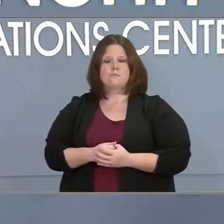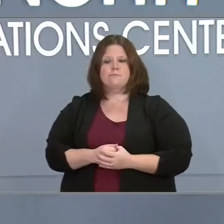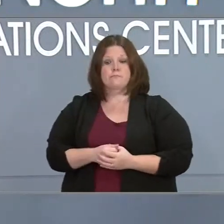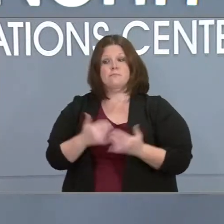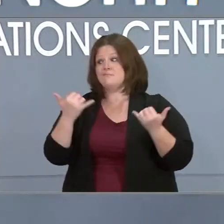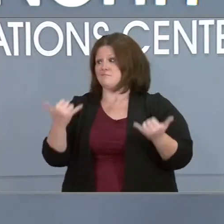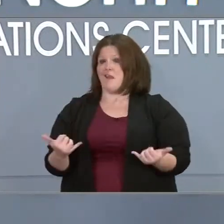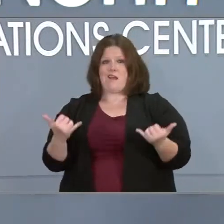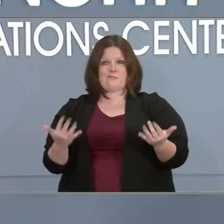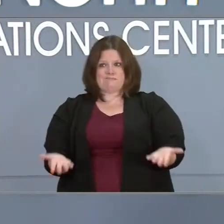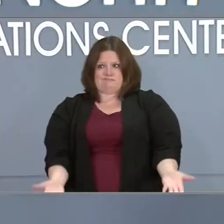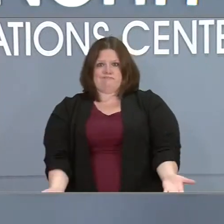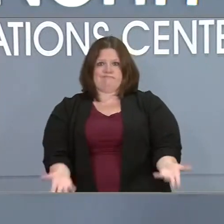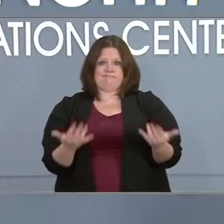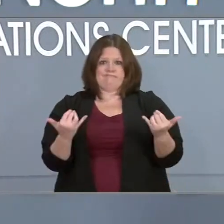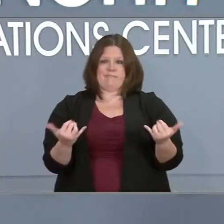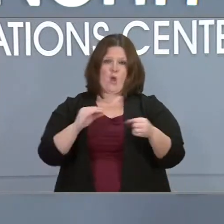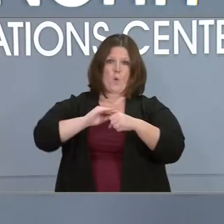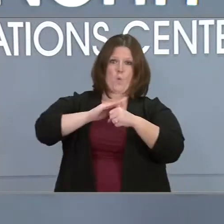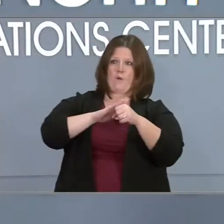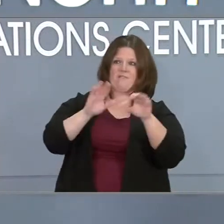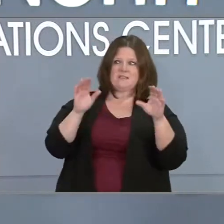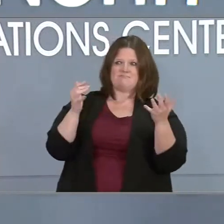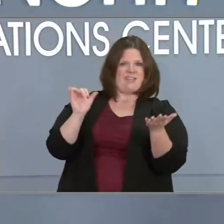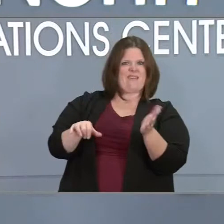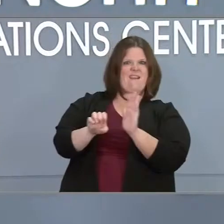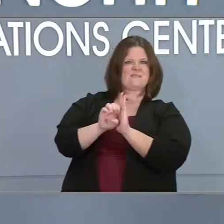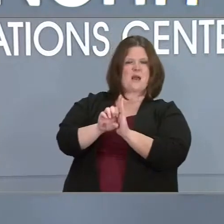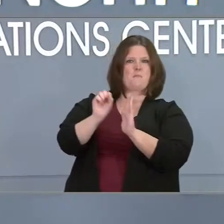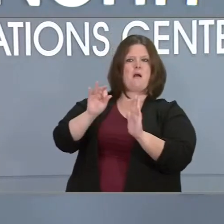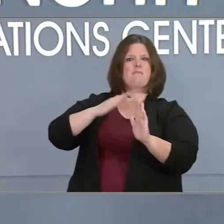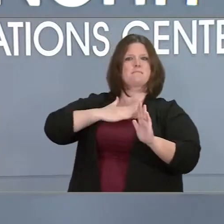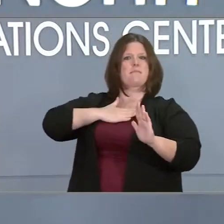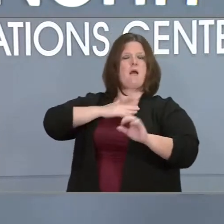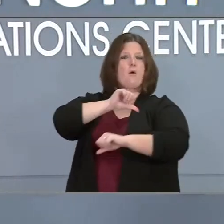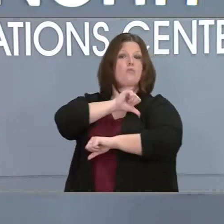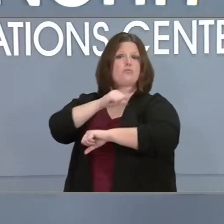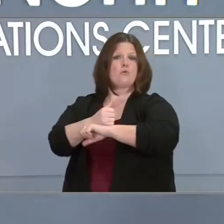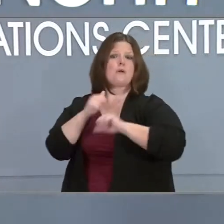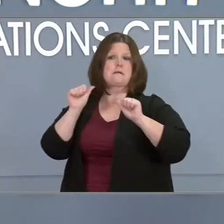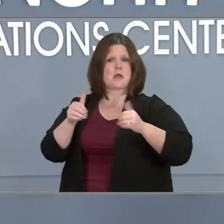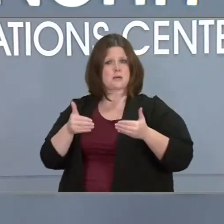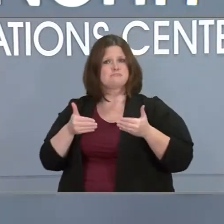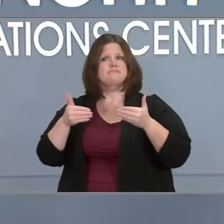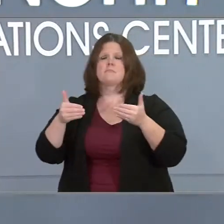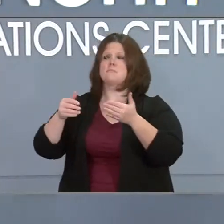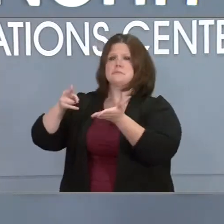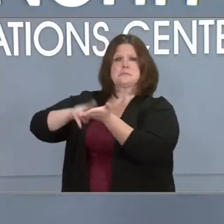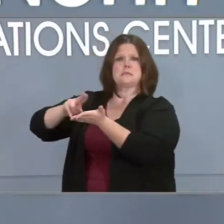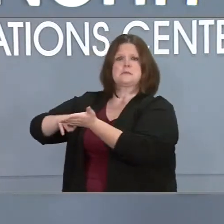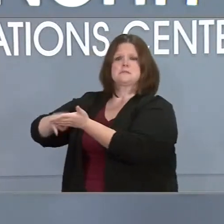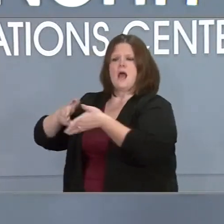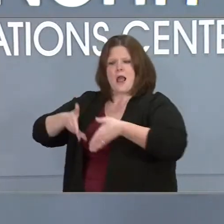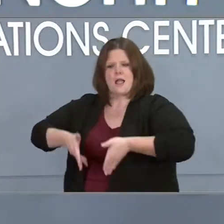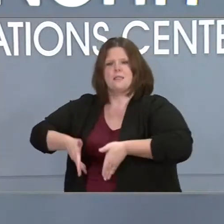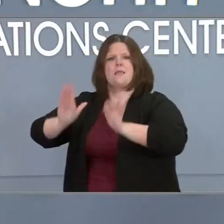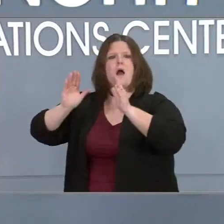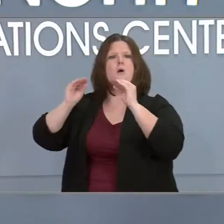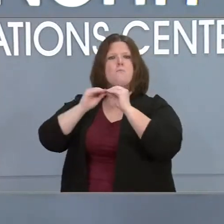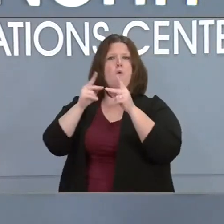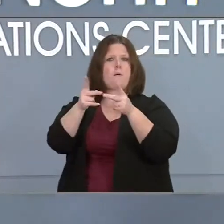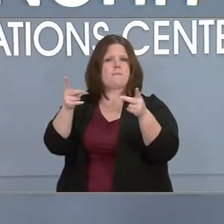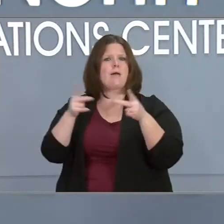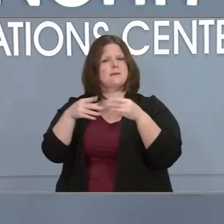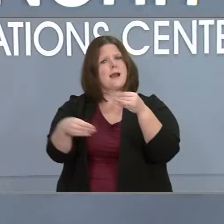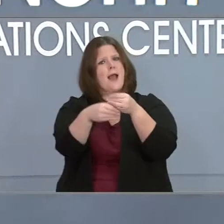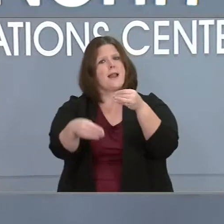right now and things that we're doing to get vaccinations to people more easily and getting COVID treatments to people